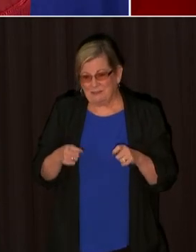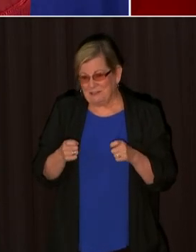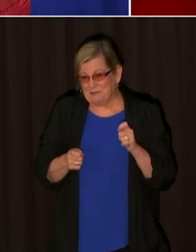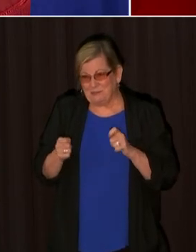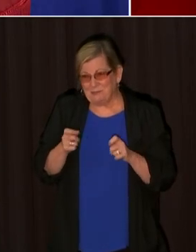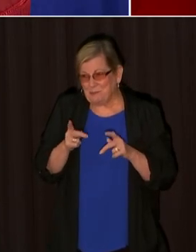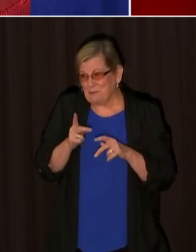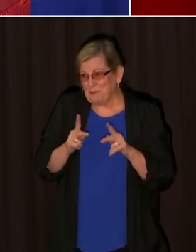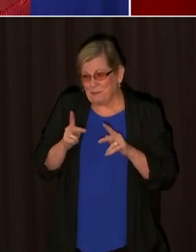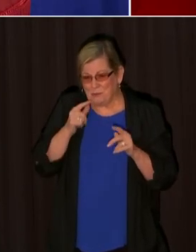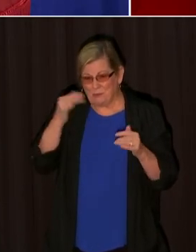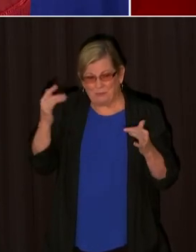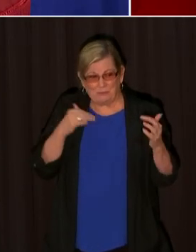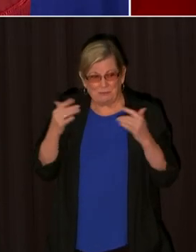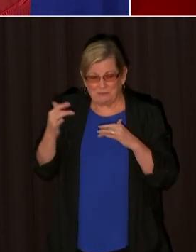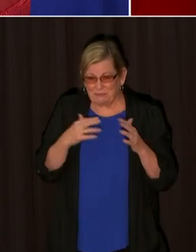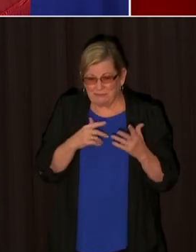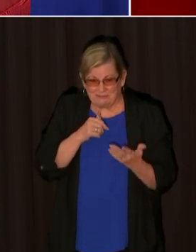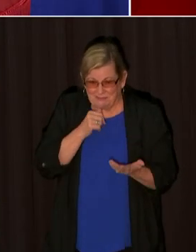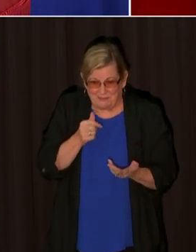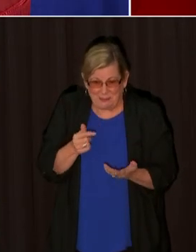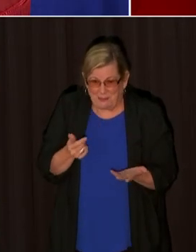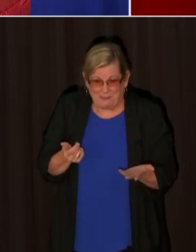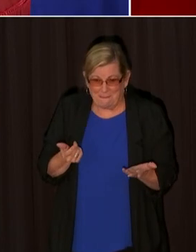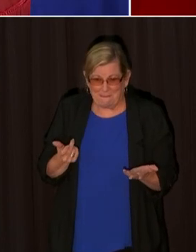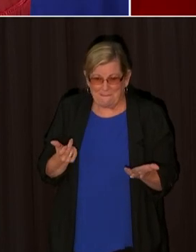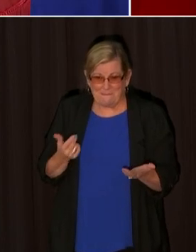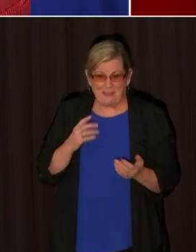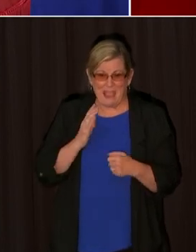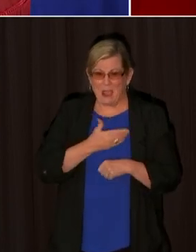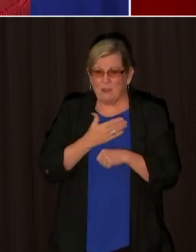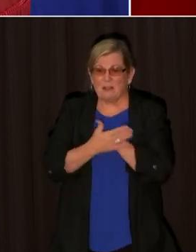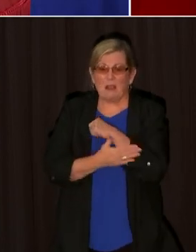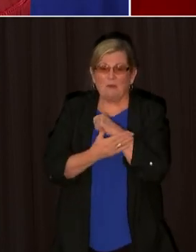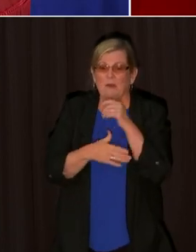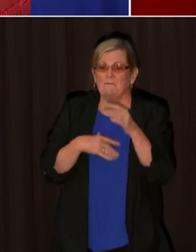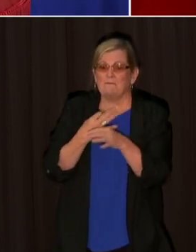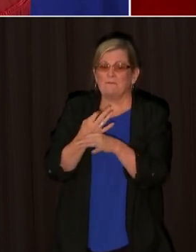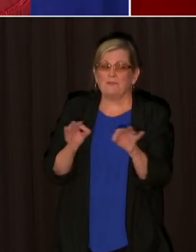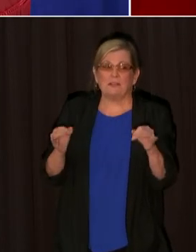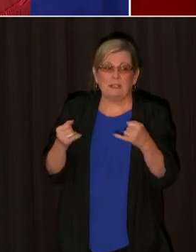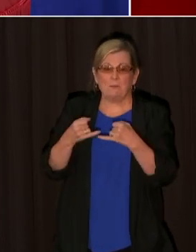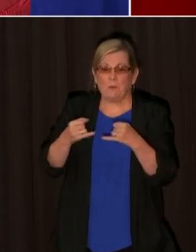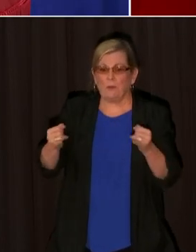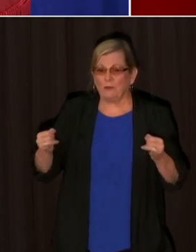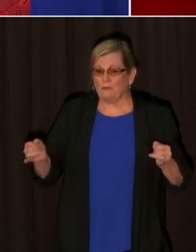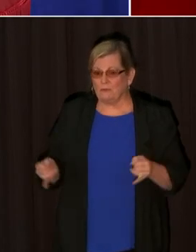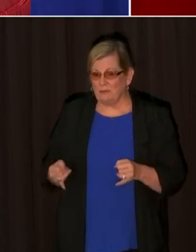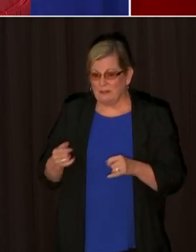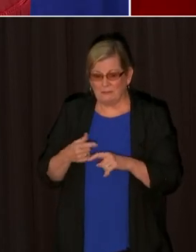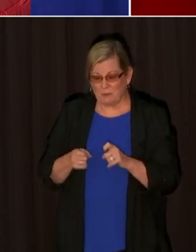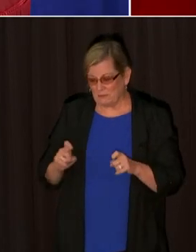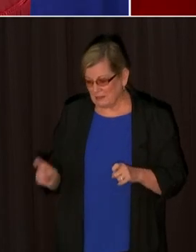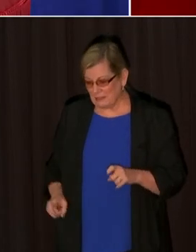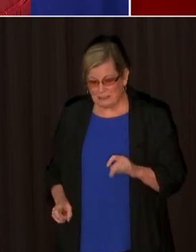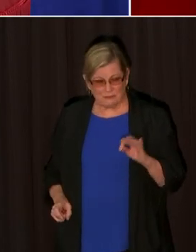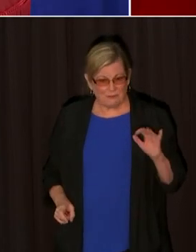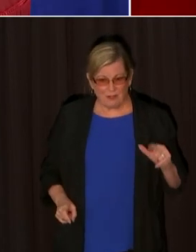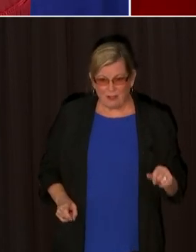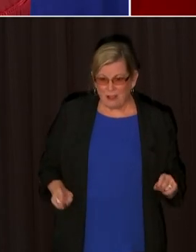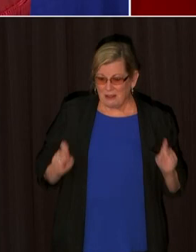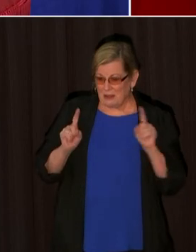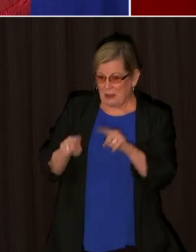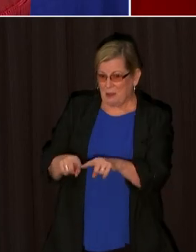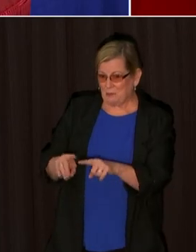are a country with porous borders, so anybody from Texas or Florida can be in DC in the